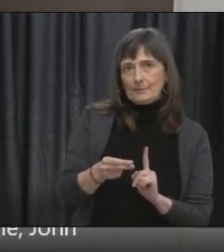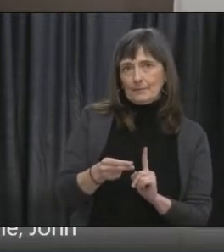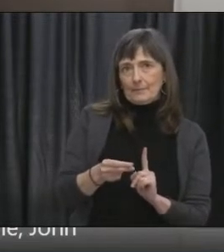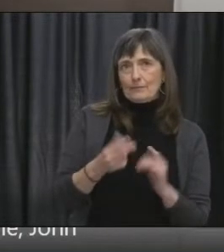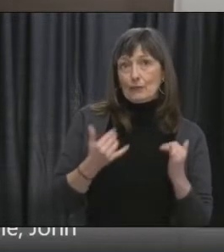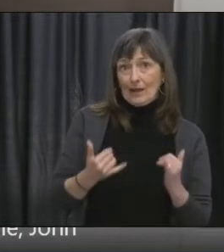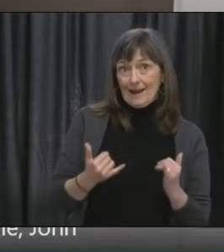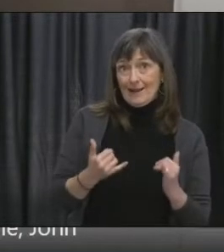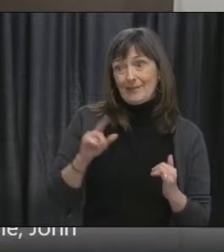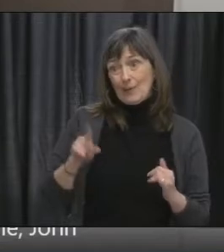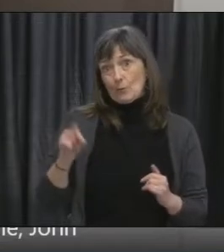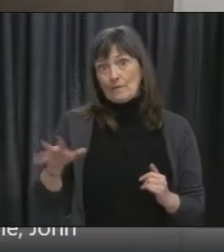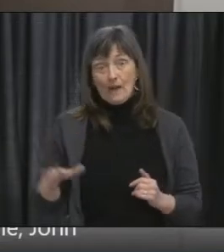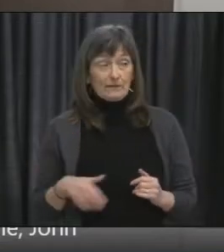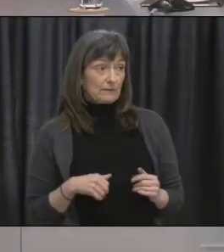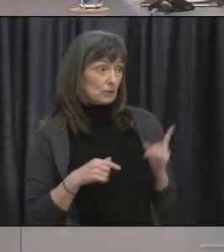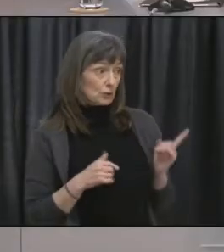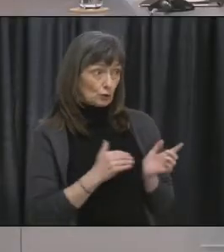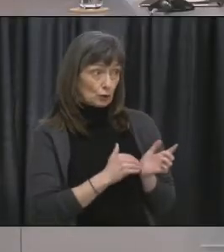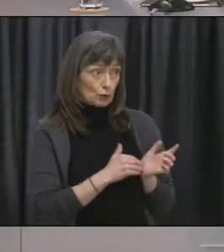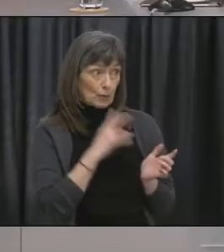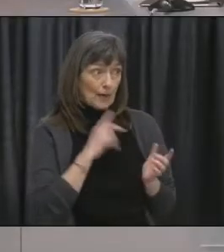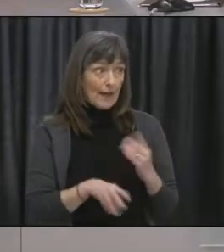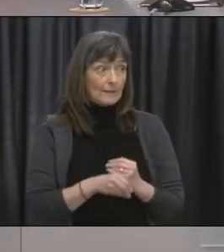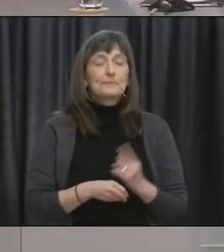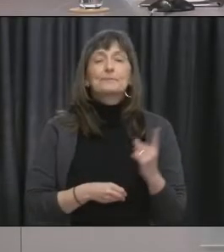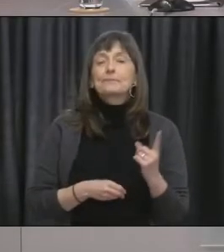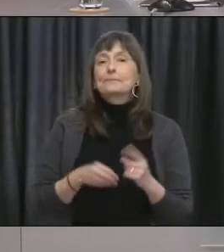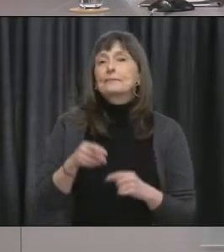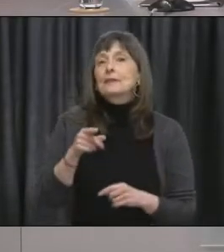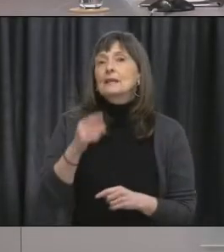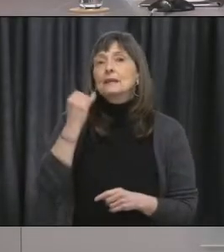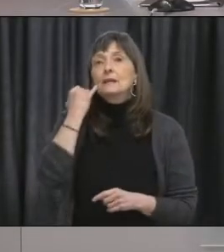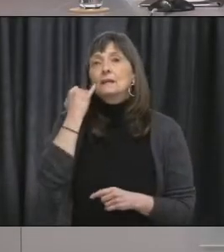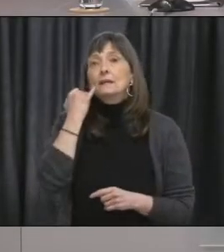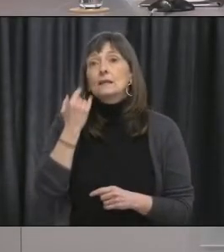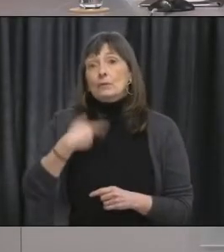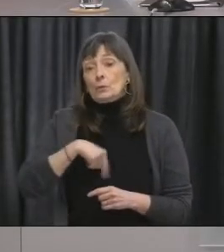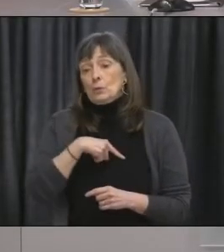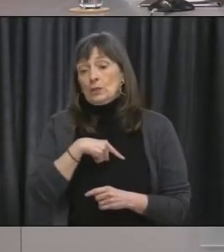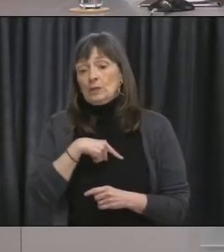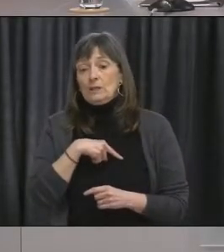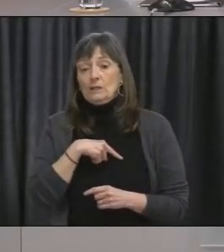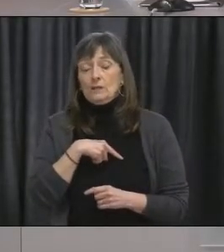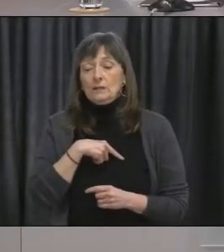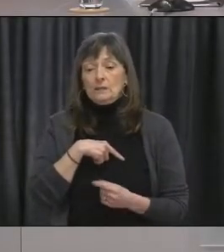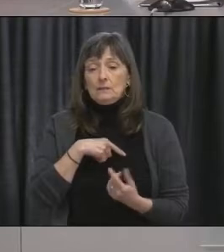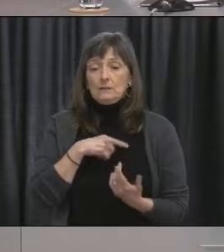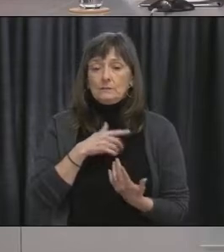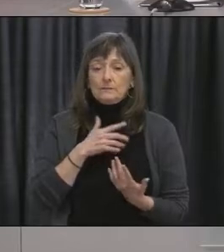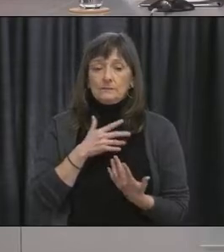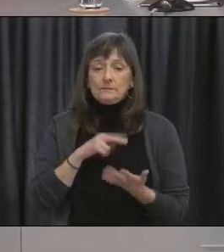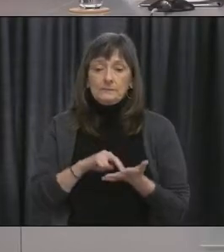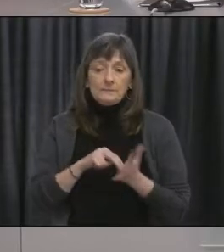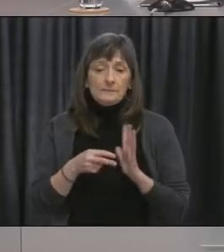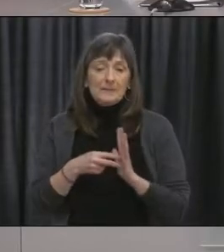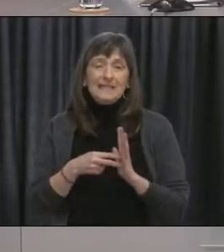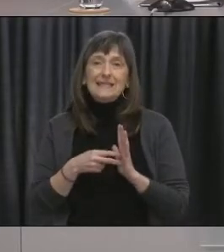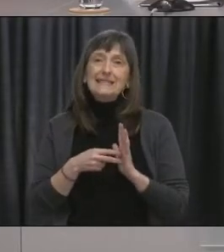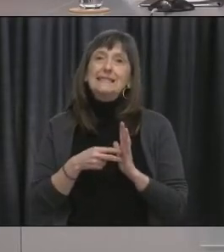Dr. Fitzgerald, it sounded like you want to jump in. I was going to say that, you know, if we're talking about